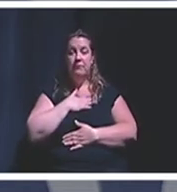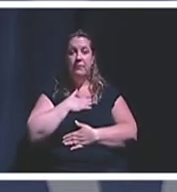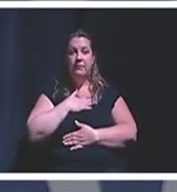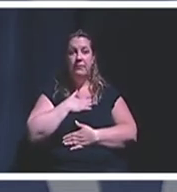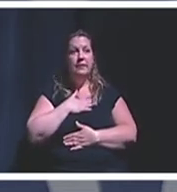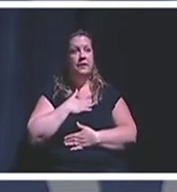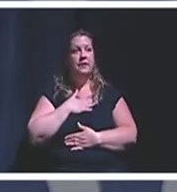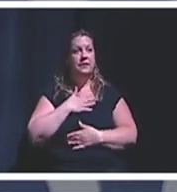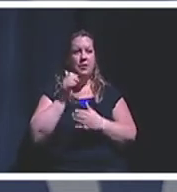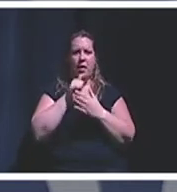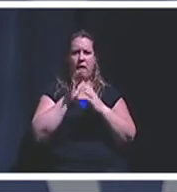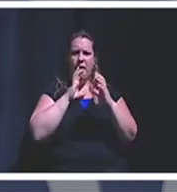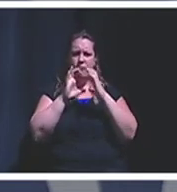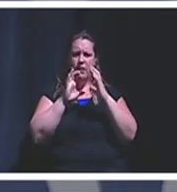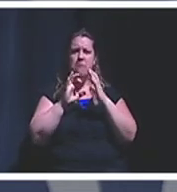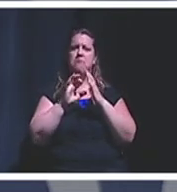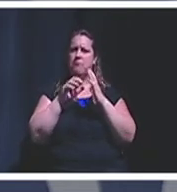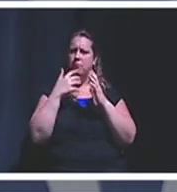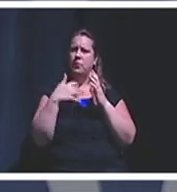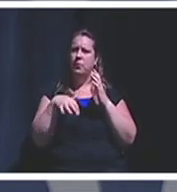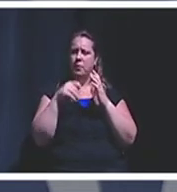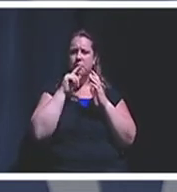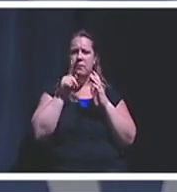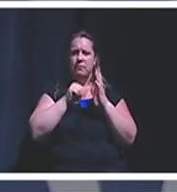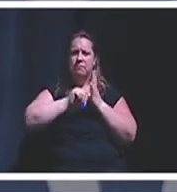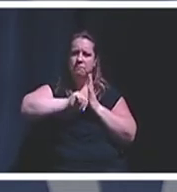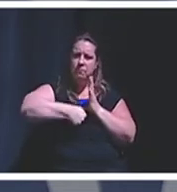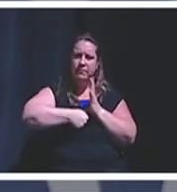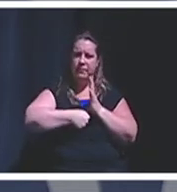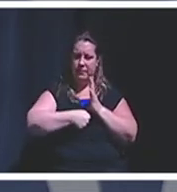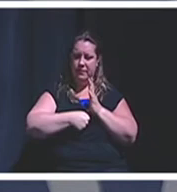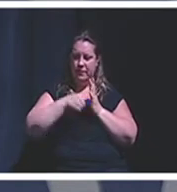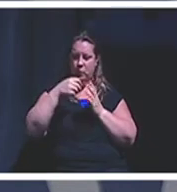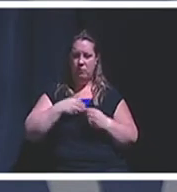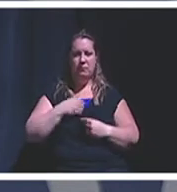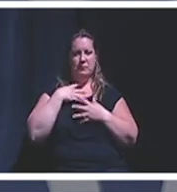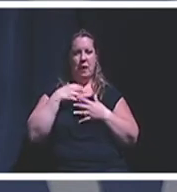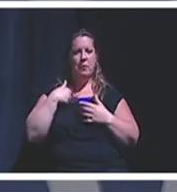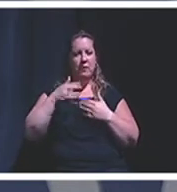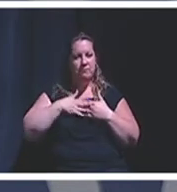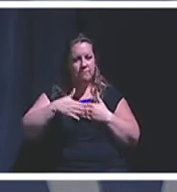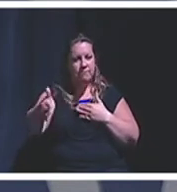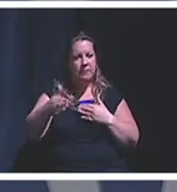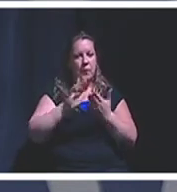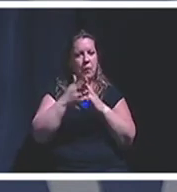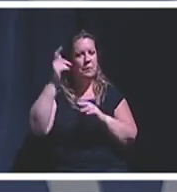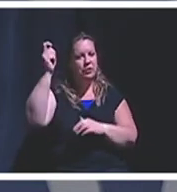conversation made a lasting impression and inspired me to serve as a judge.